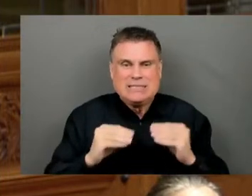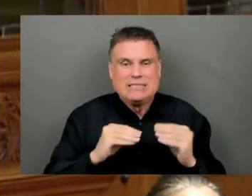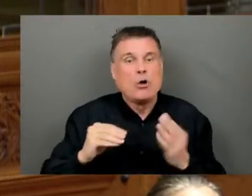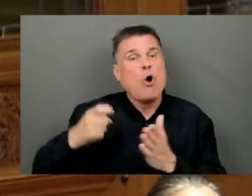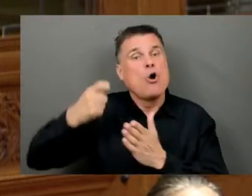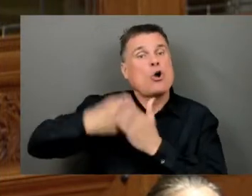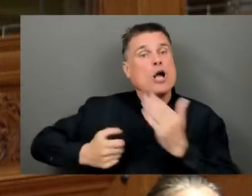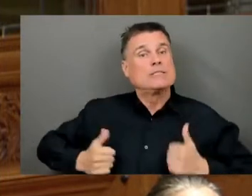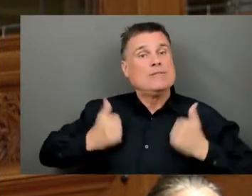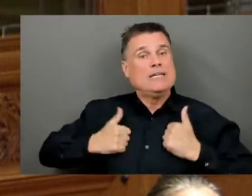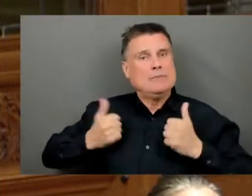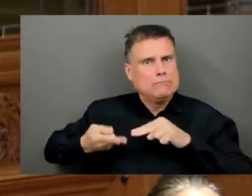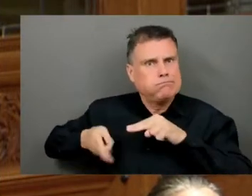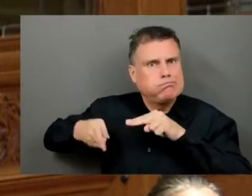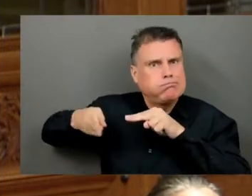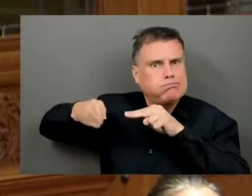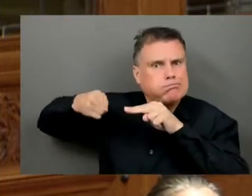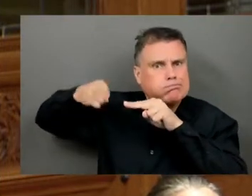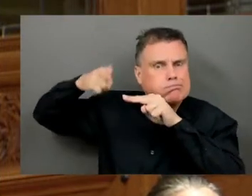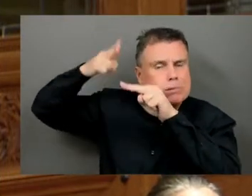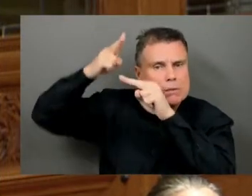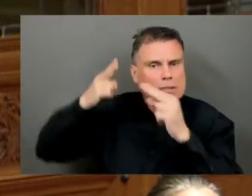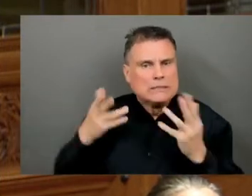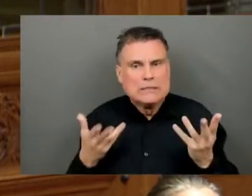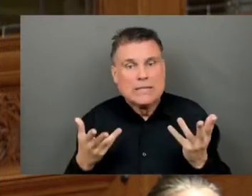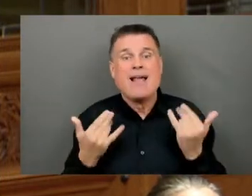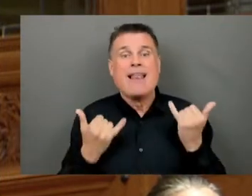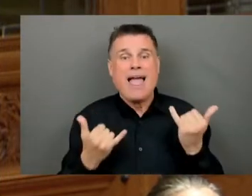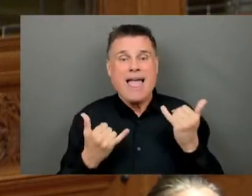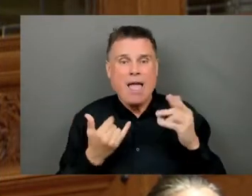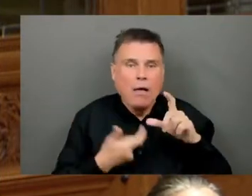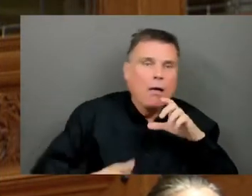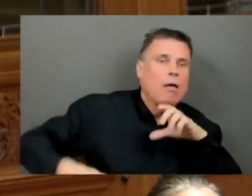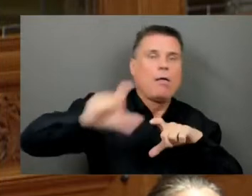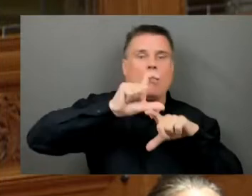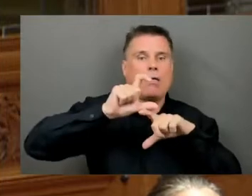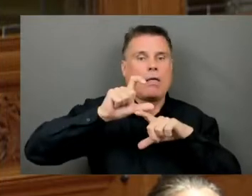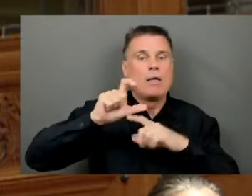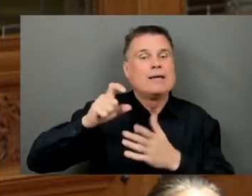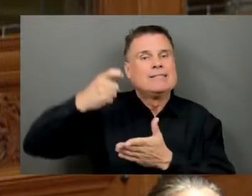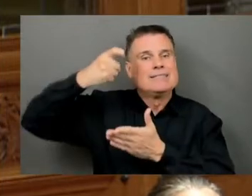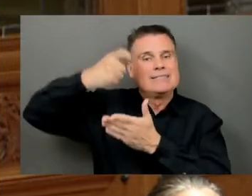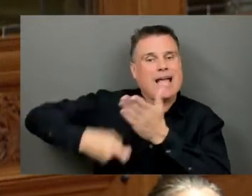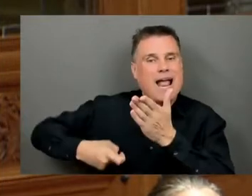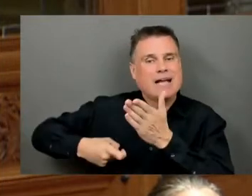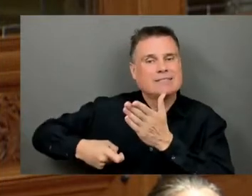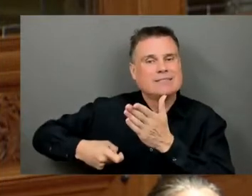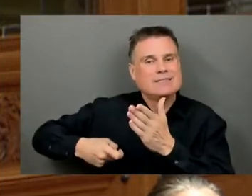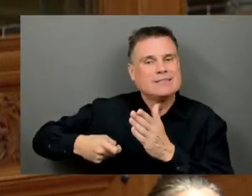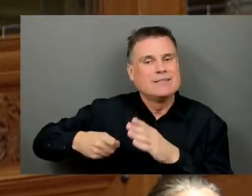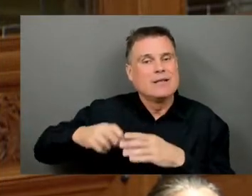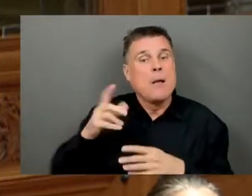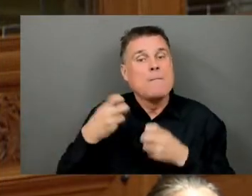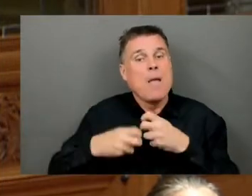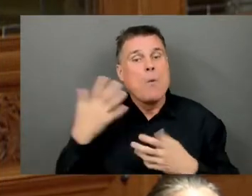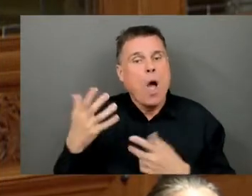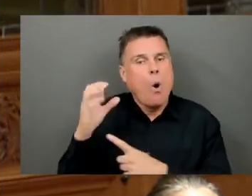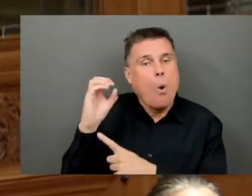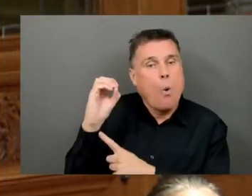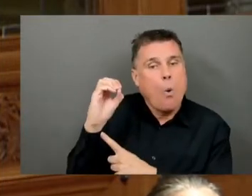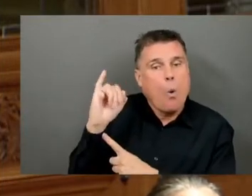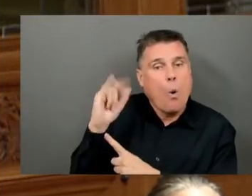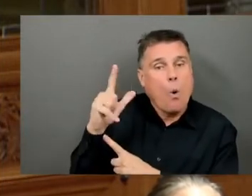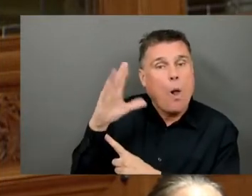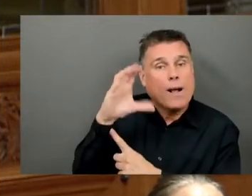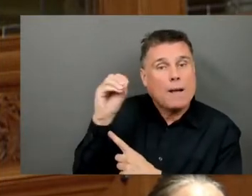pollution. One thing driving inflation is price gouging by oil and gas companies. Shell, one of the